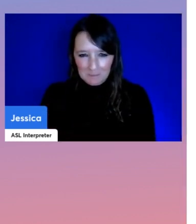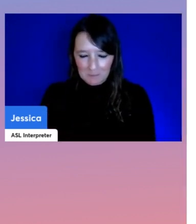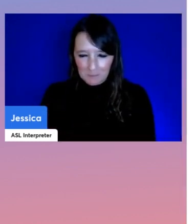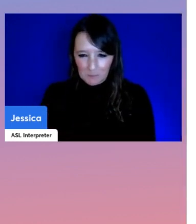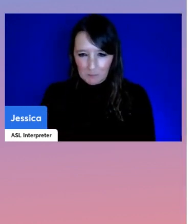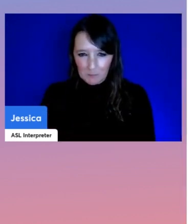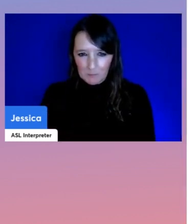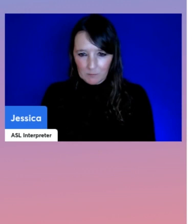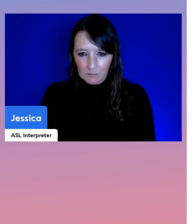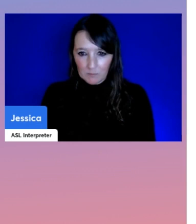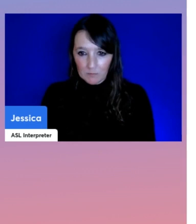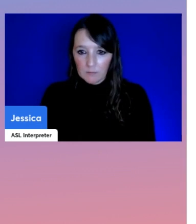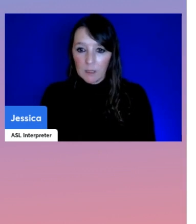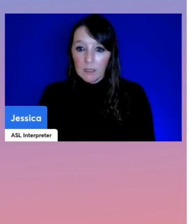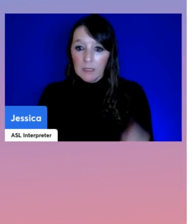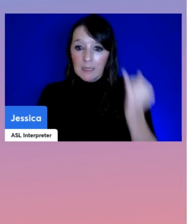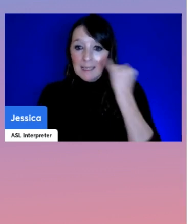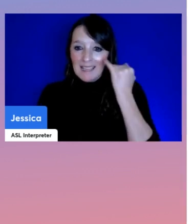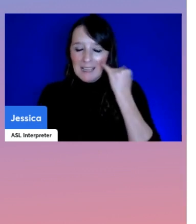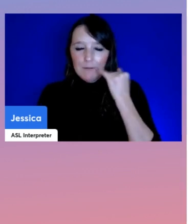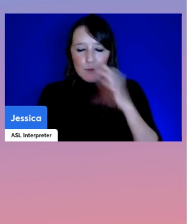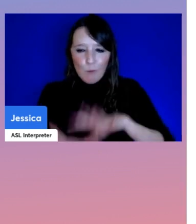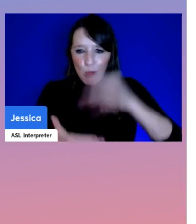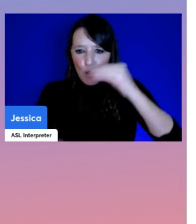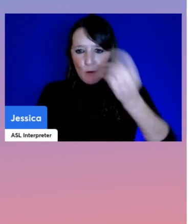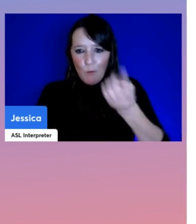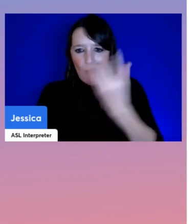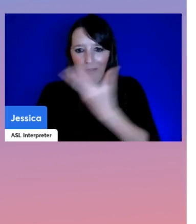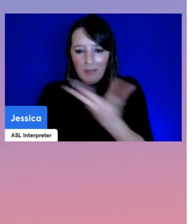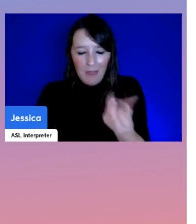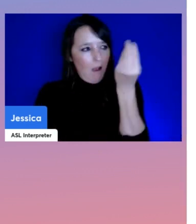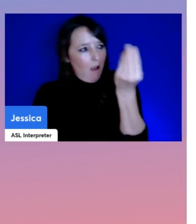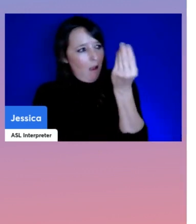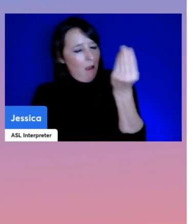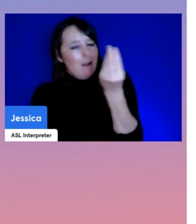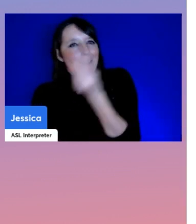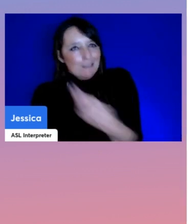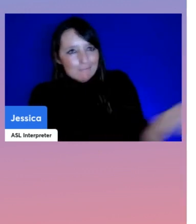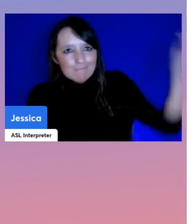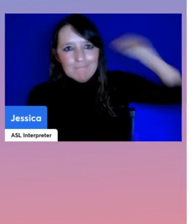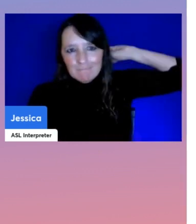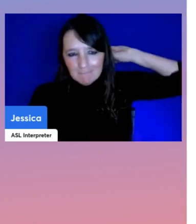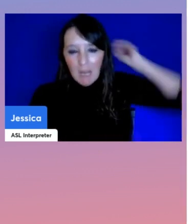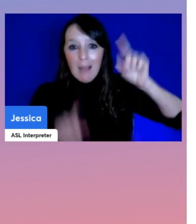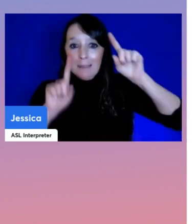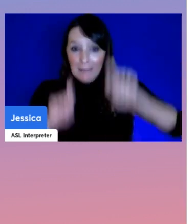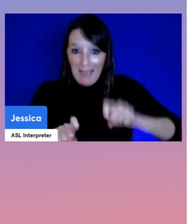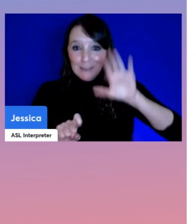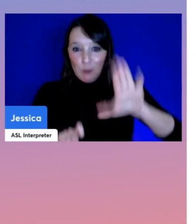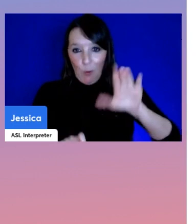So if you take one thing away from this talk, it should be test your Terraform modules.